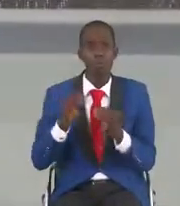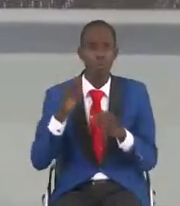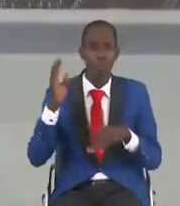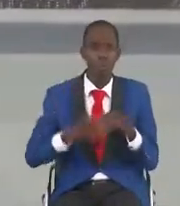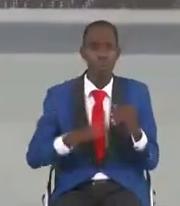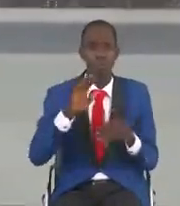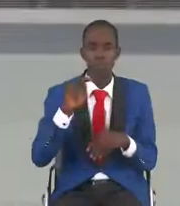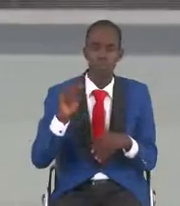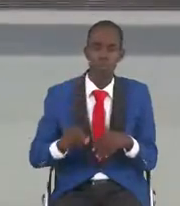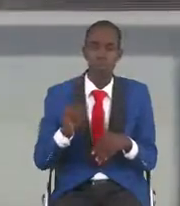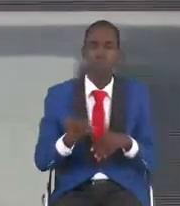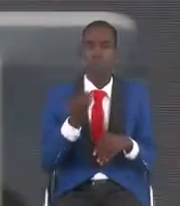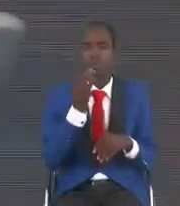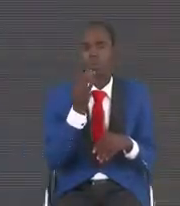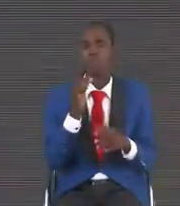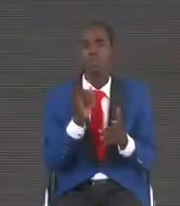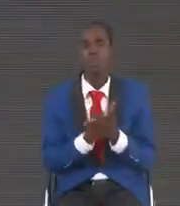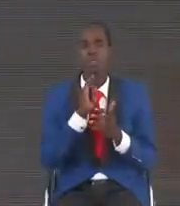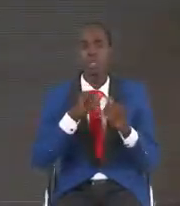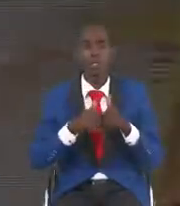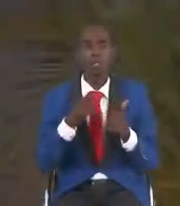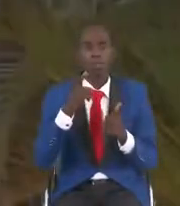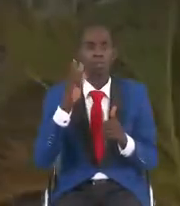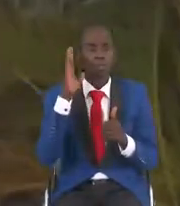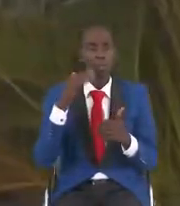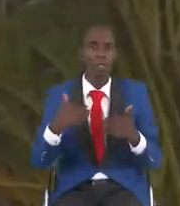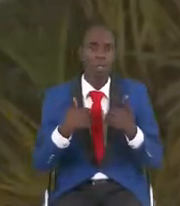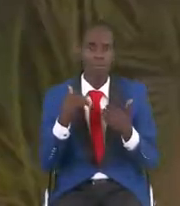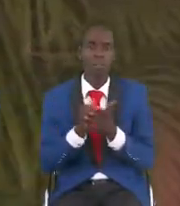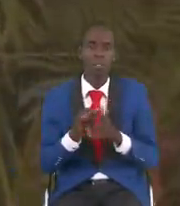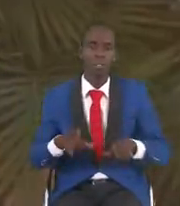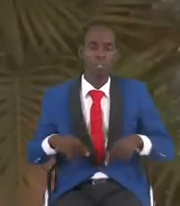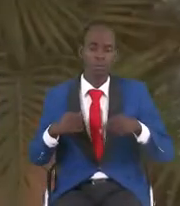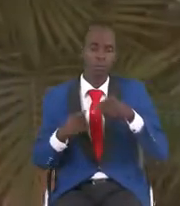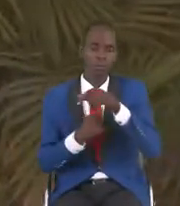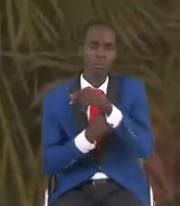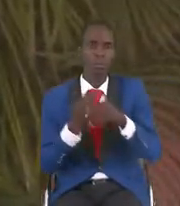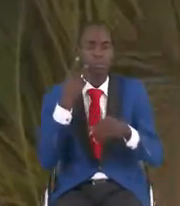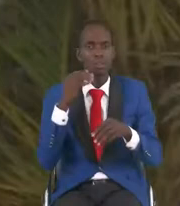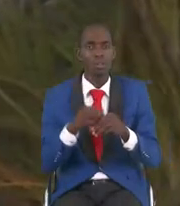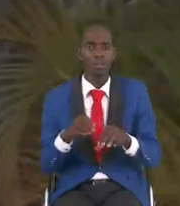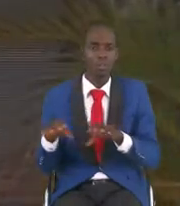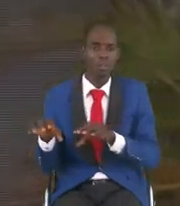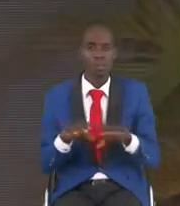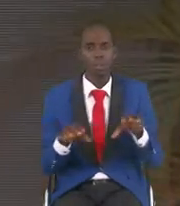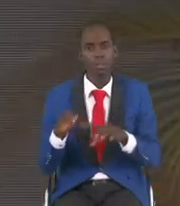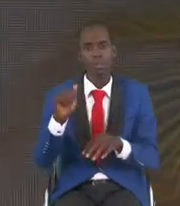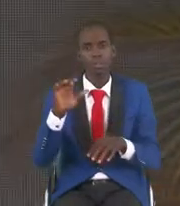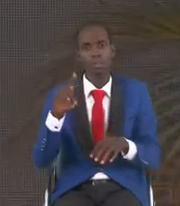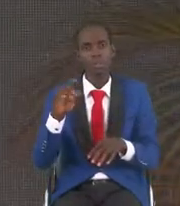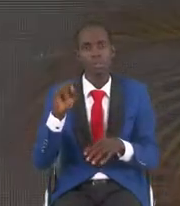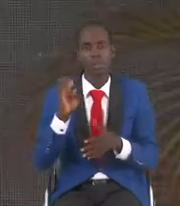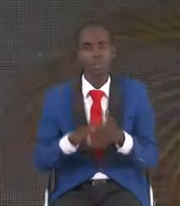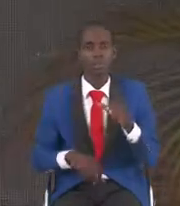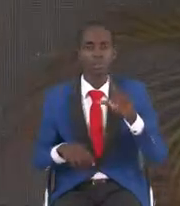necessary food, that's how you're going to have that life support. Acts chapter 20 verse 32 talks about